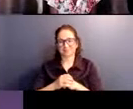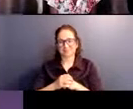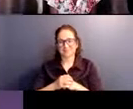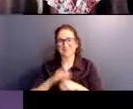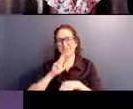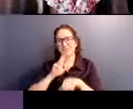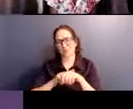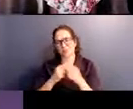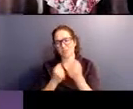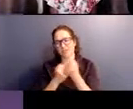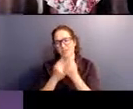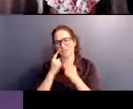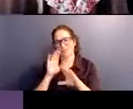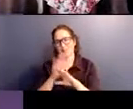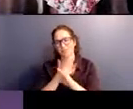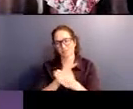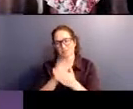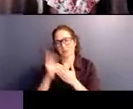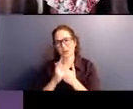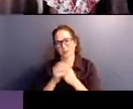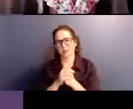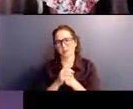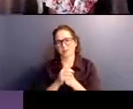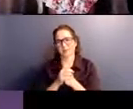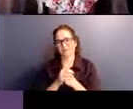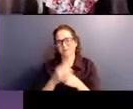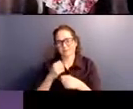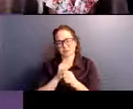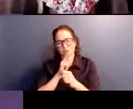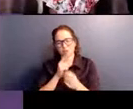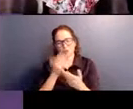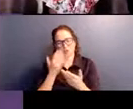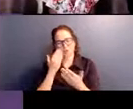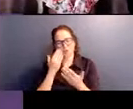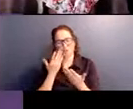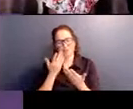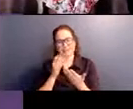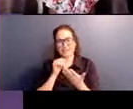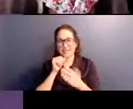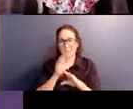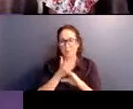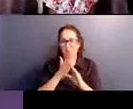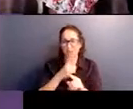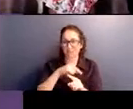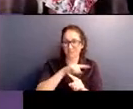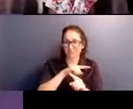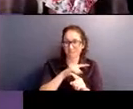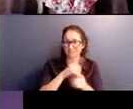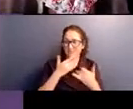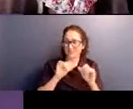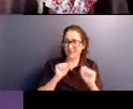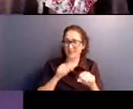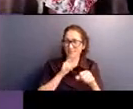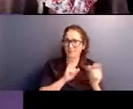advocating for music program so that, you know, the non-musicians can pass it